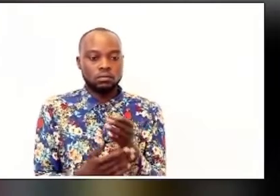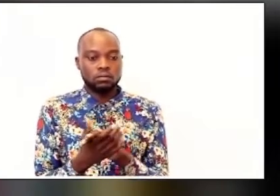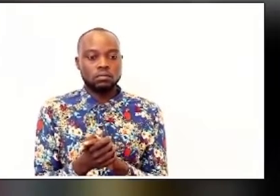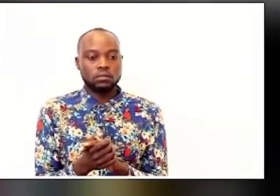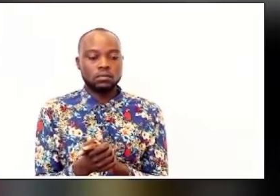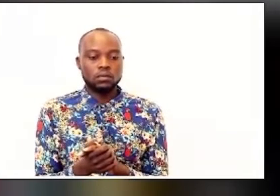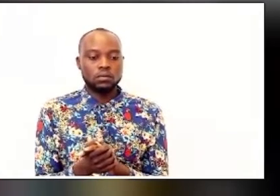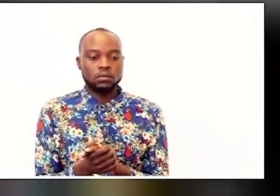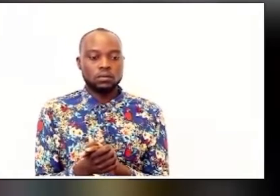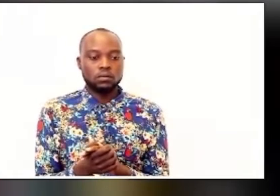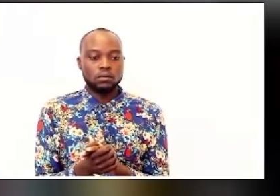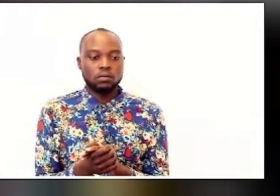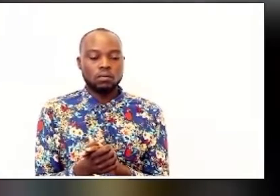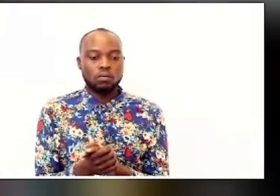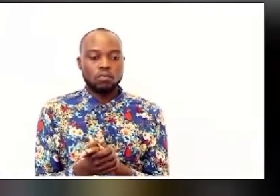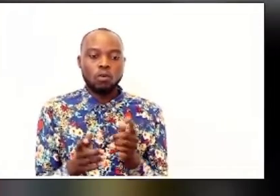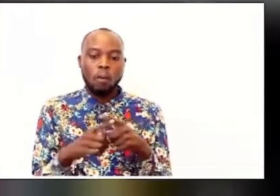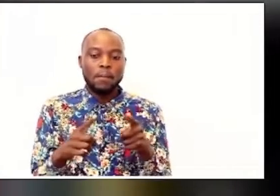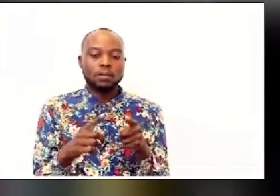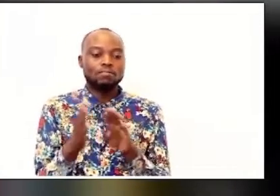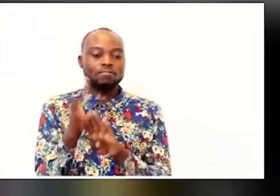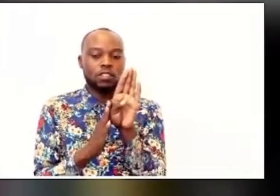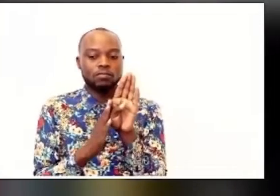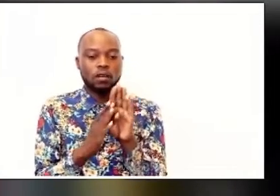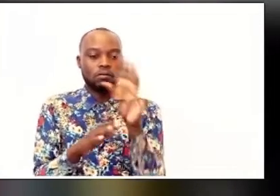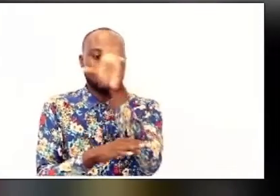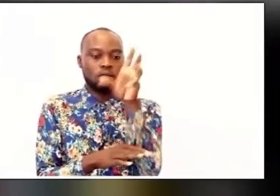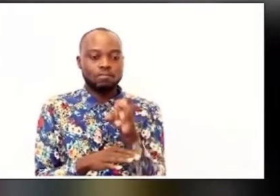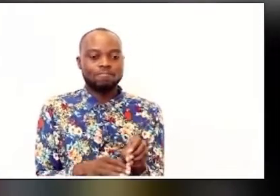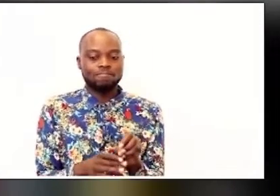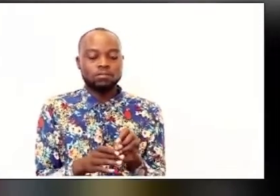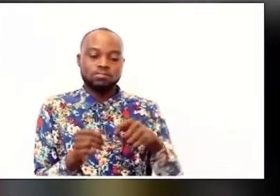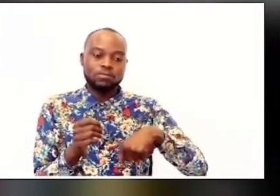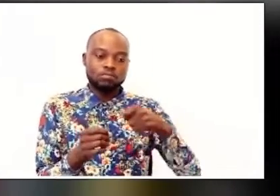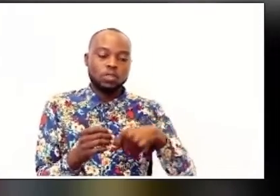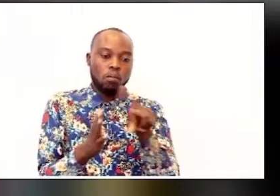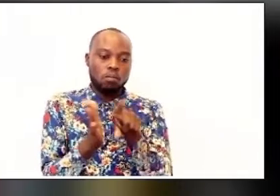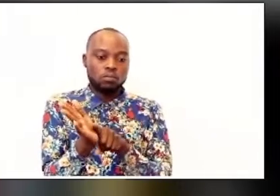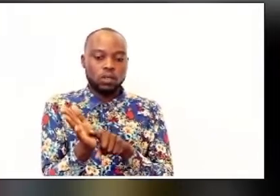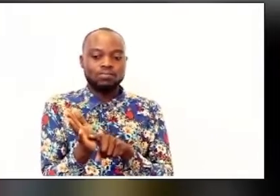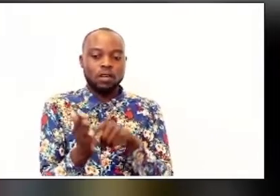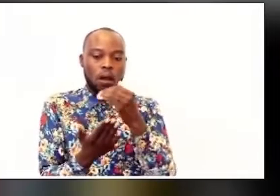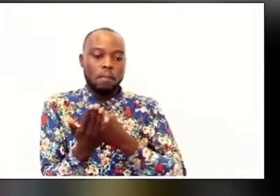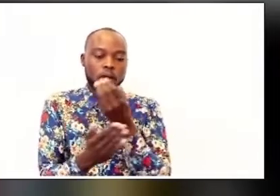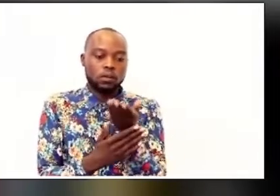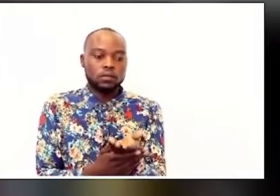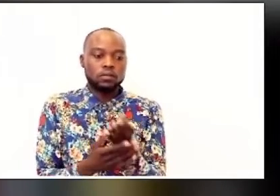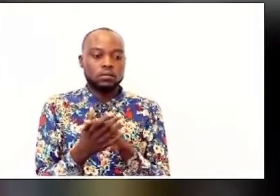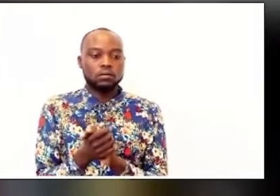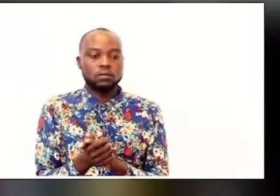sovereignty. And the third is unless we develop a Pan-African industrial policy that capitalizes on